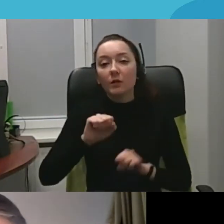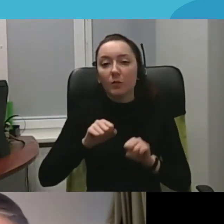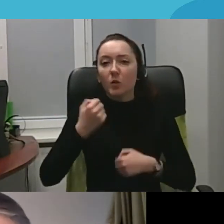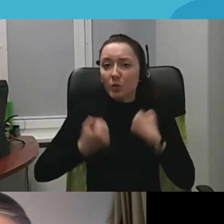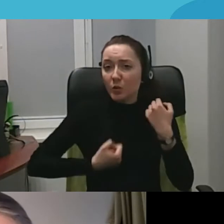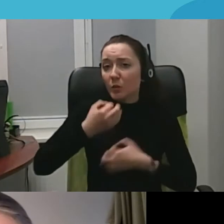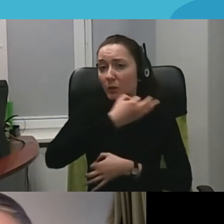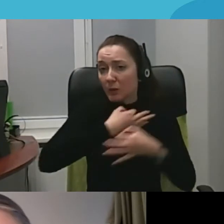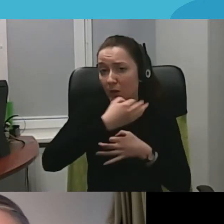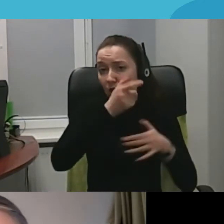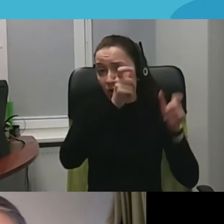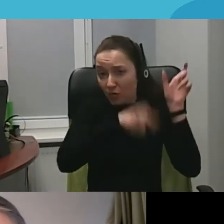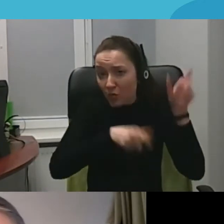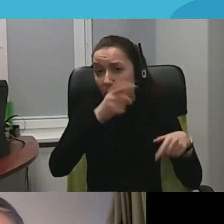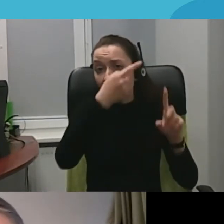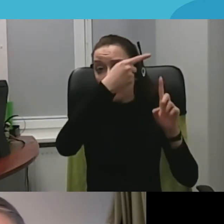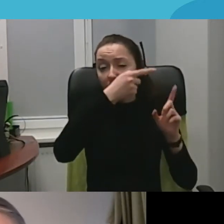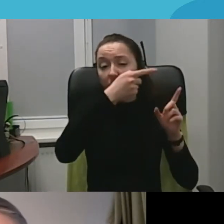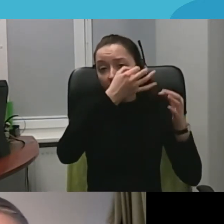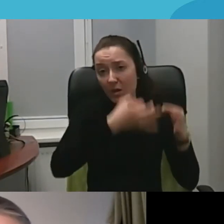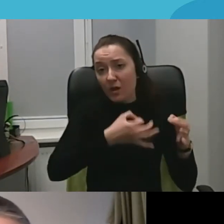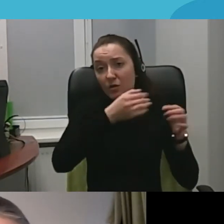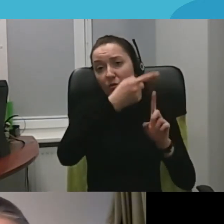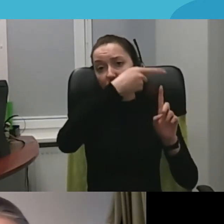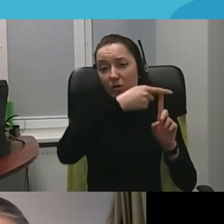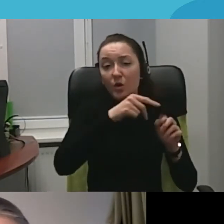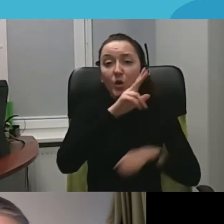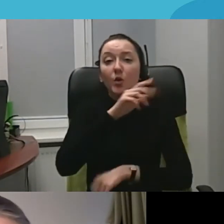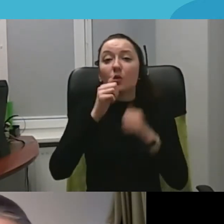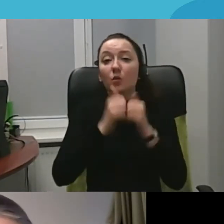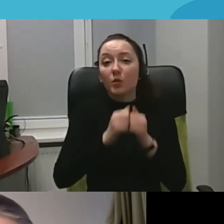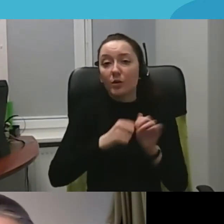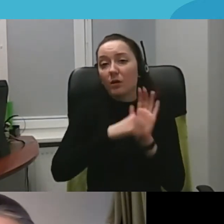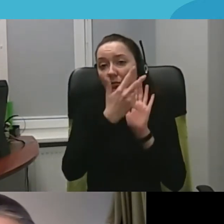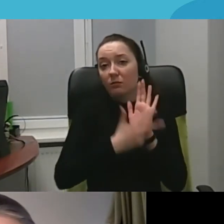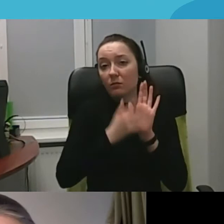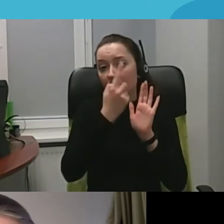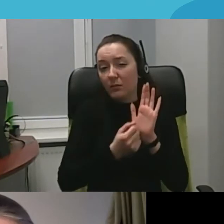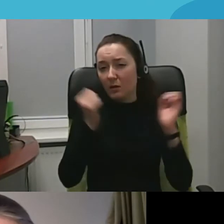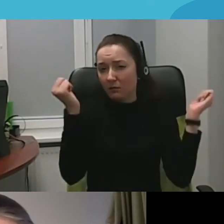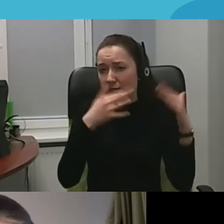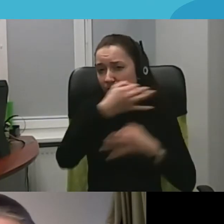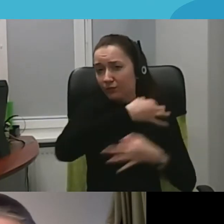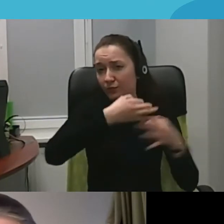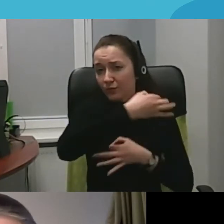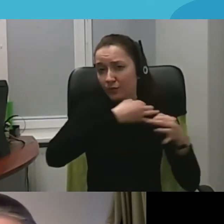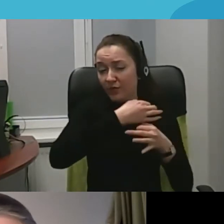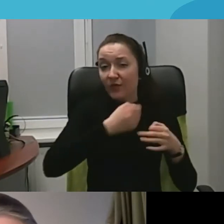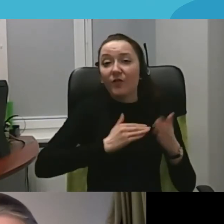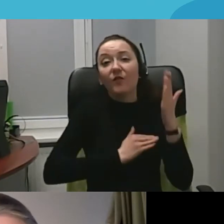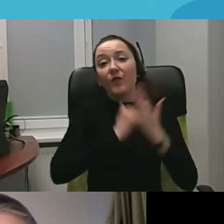on the 18th of September, the High Commissioner, Mrs. Michelle Bachelet, was tasked